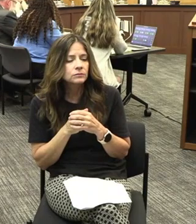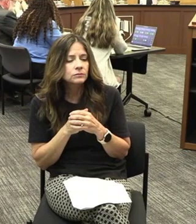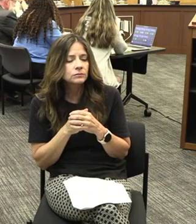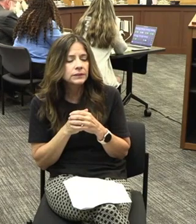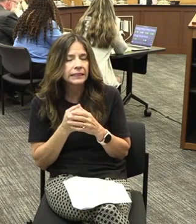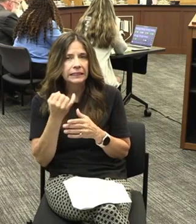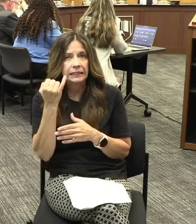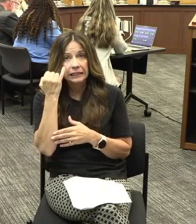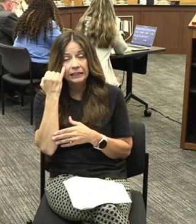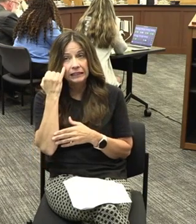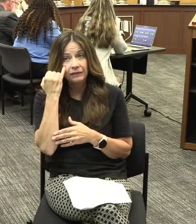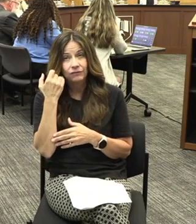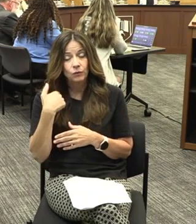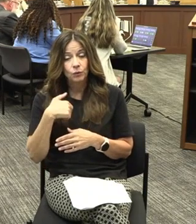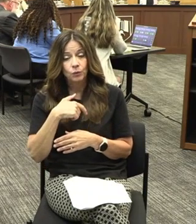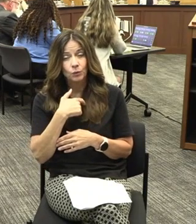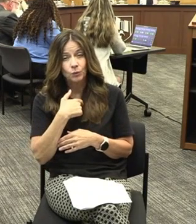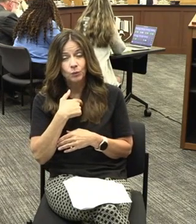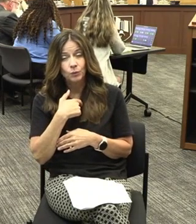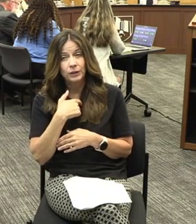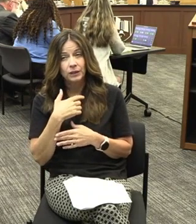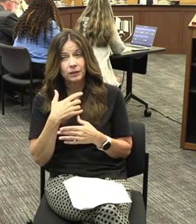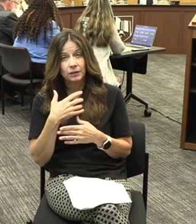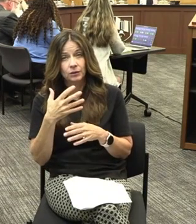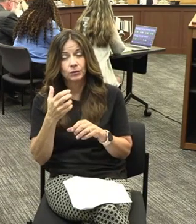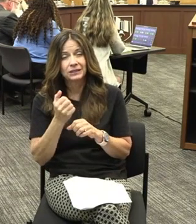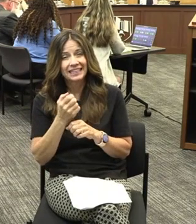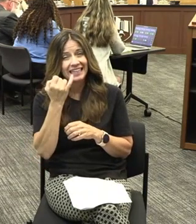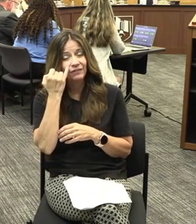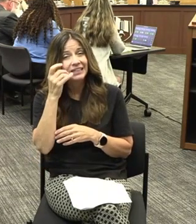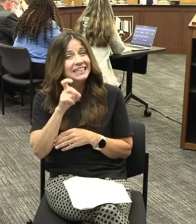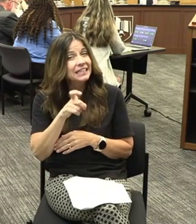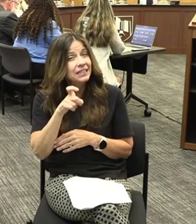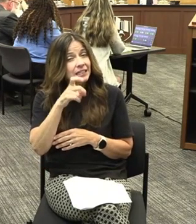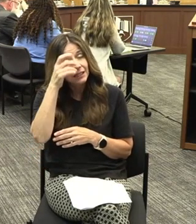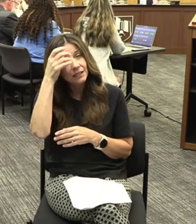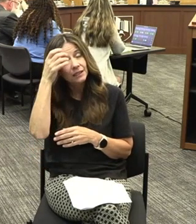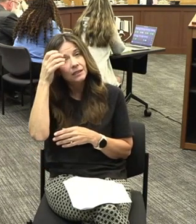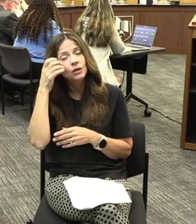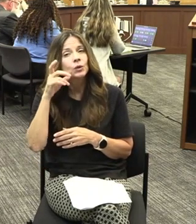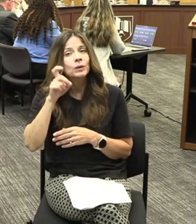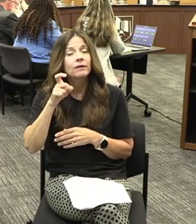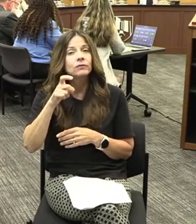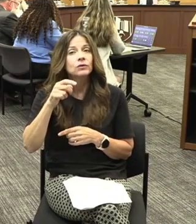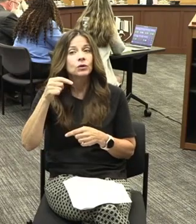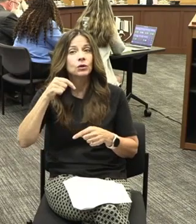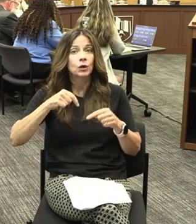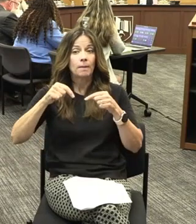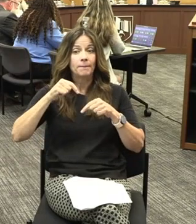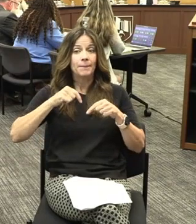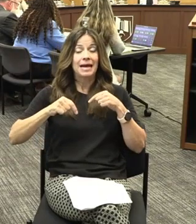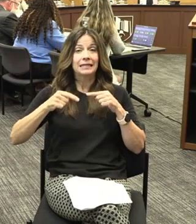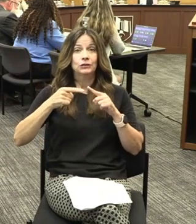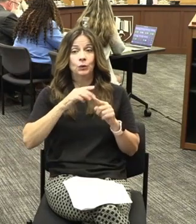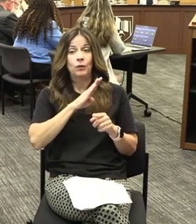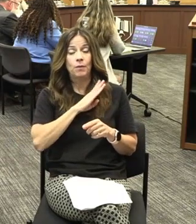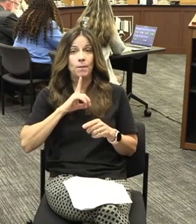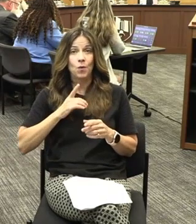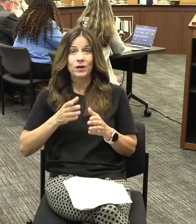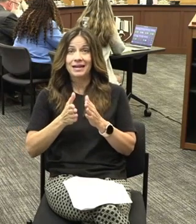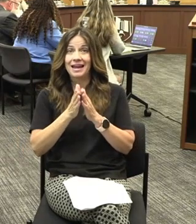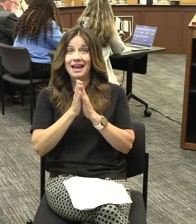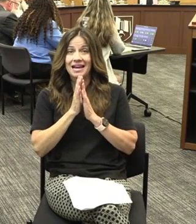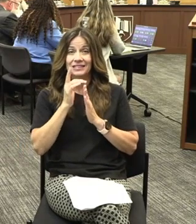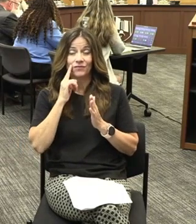if we foresee it's needed, then you'd have to come back to the board and ask for the